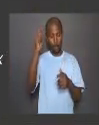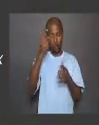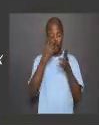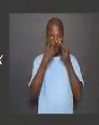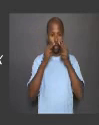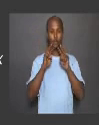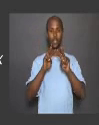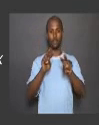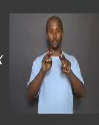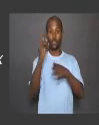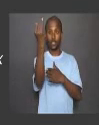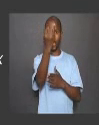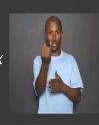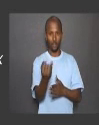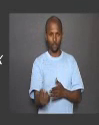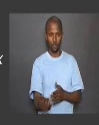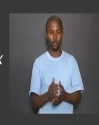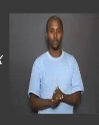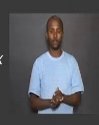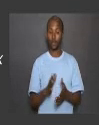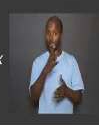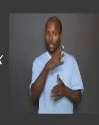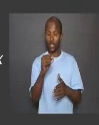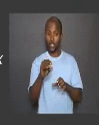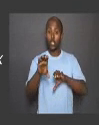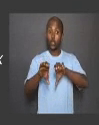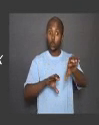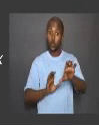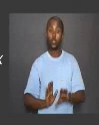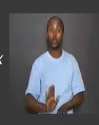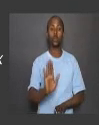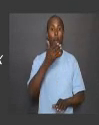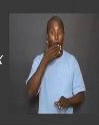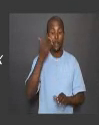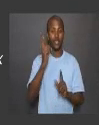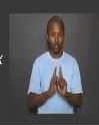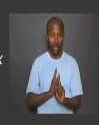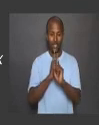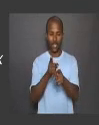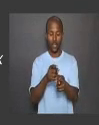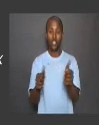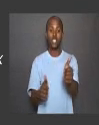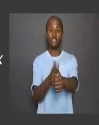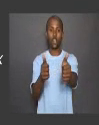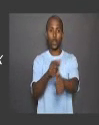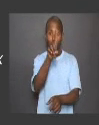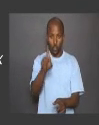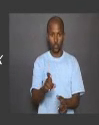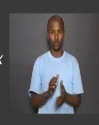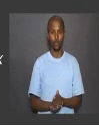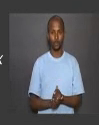Observe this graph, students, and do your best to answer the following